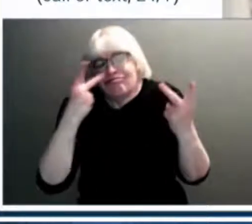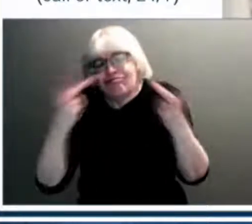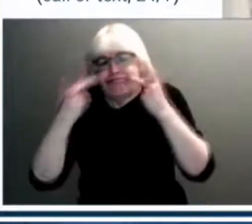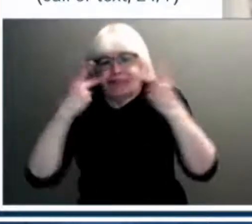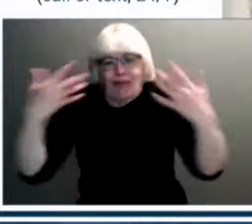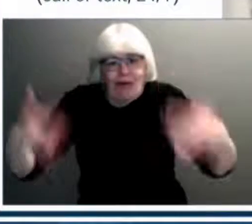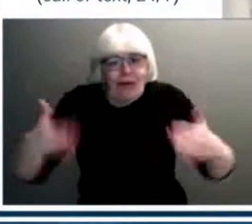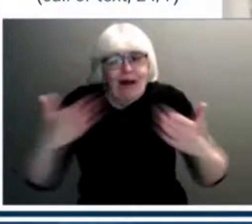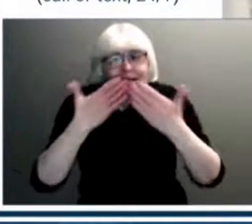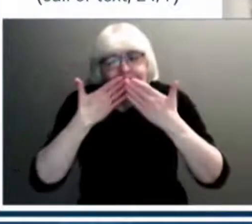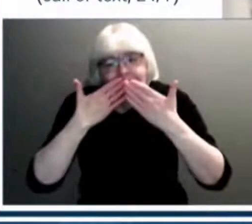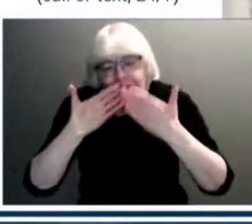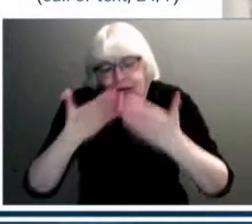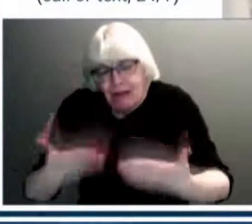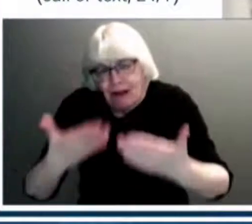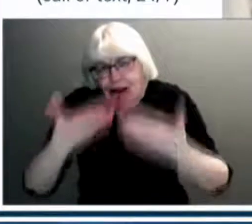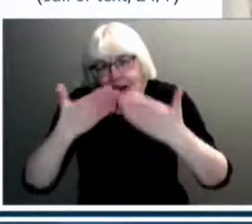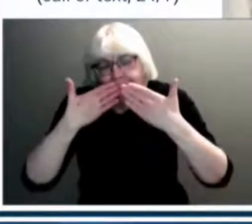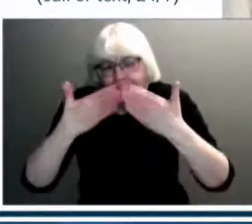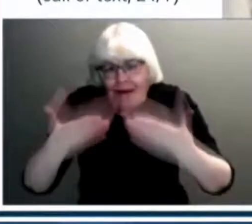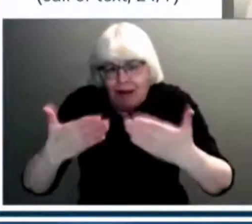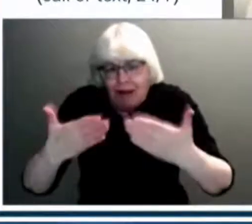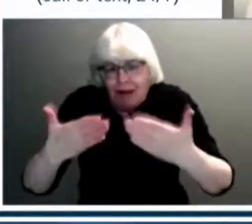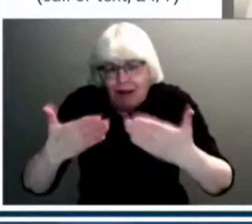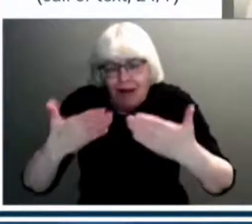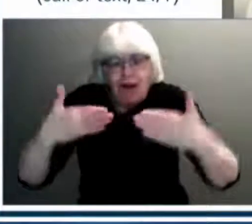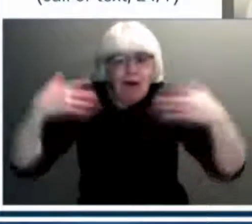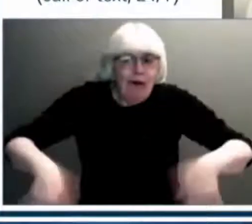So hang in there, please. Dr. Strang.